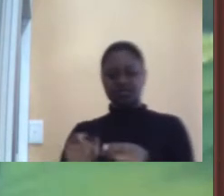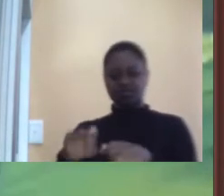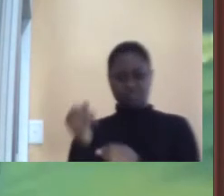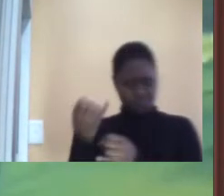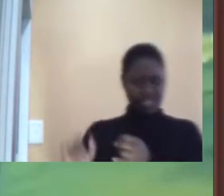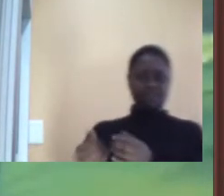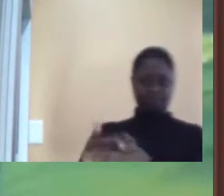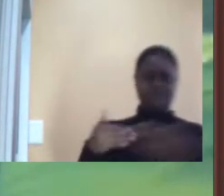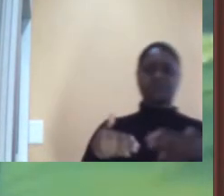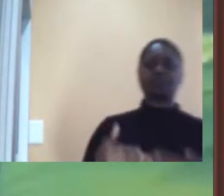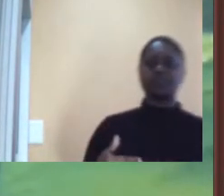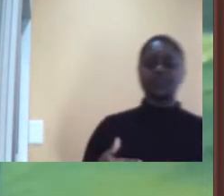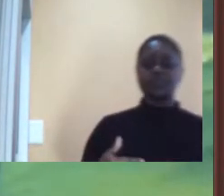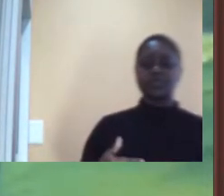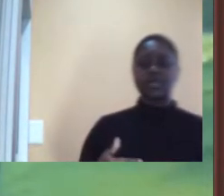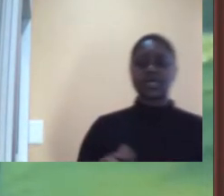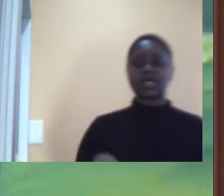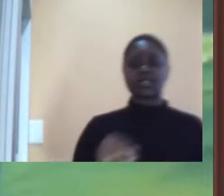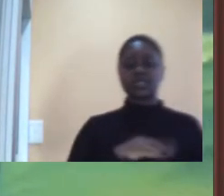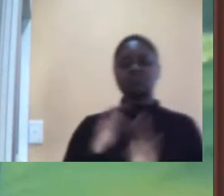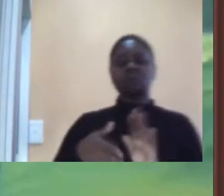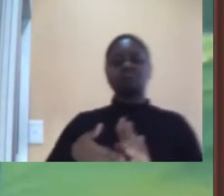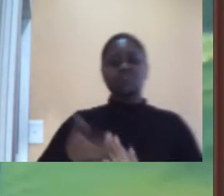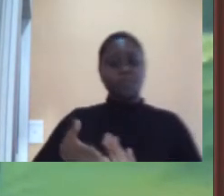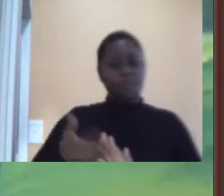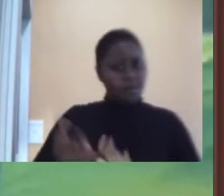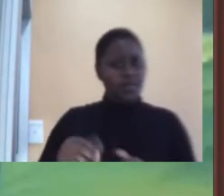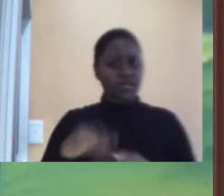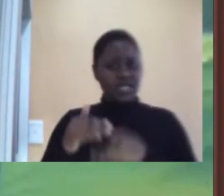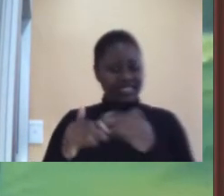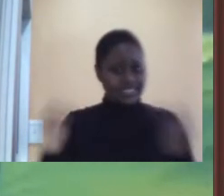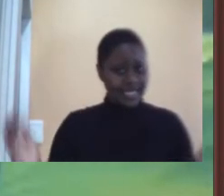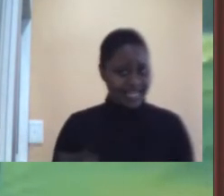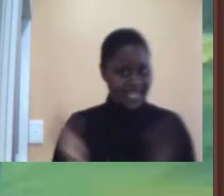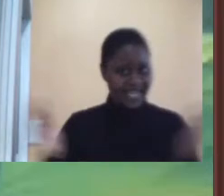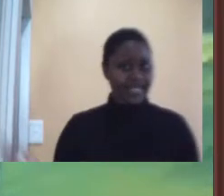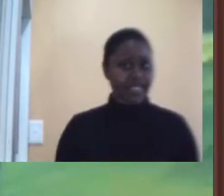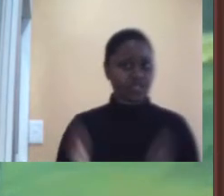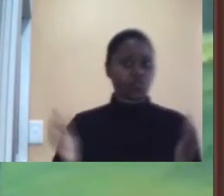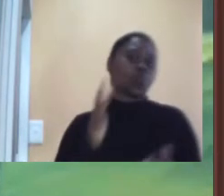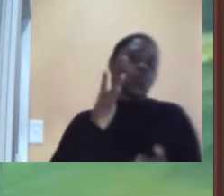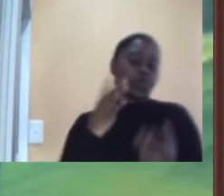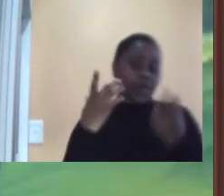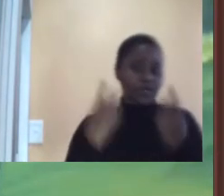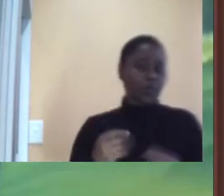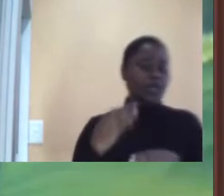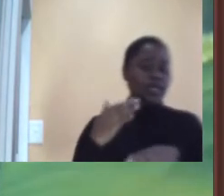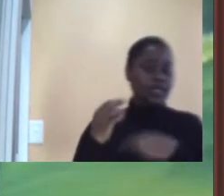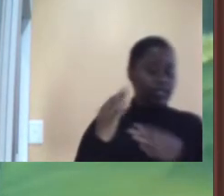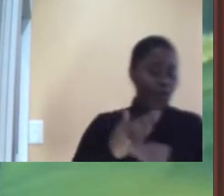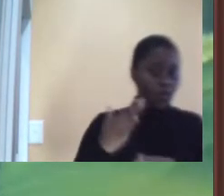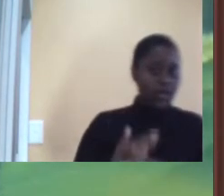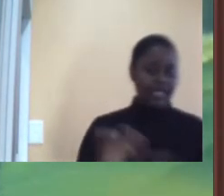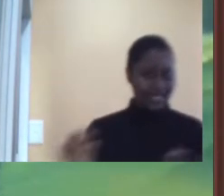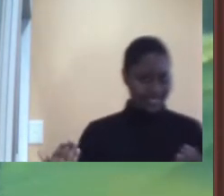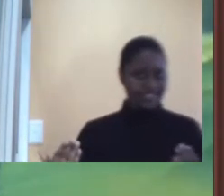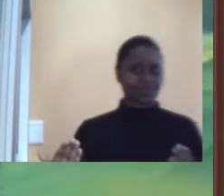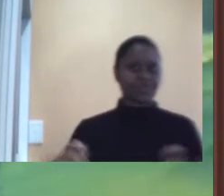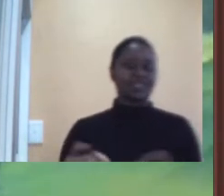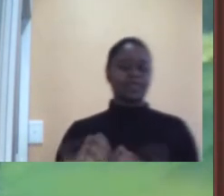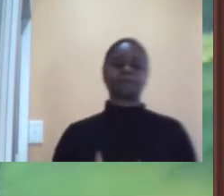right. I don't think that is progressive enough and also is encouraging when we are doing the work and expected to do